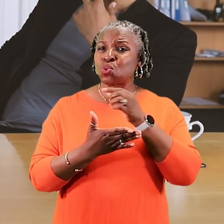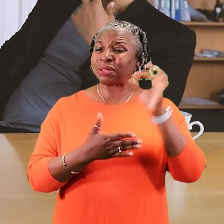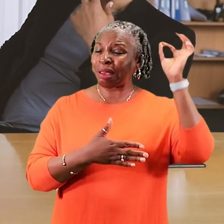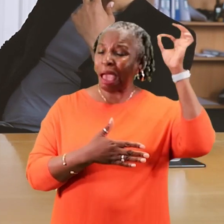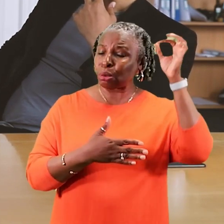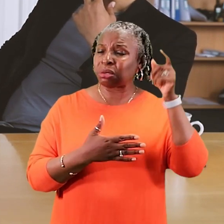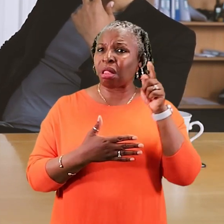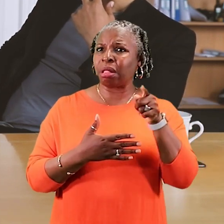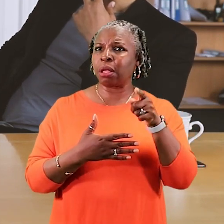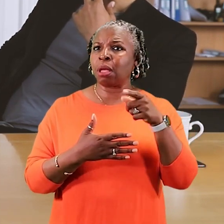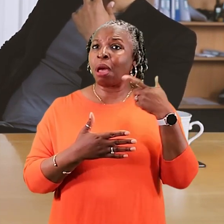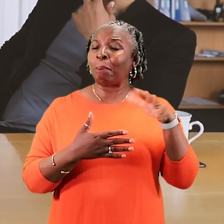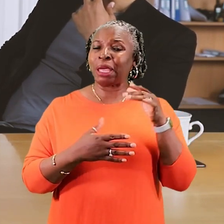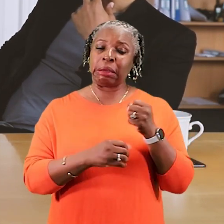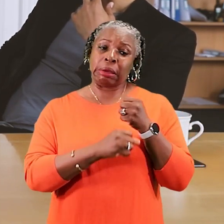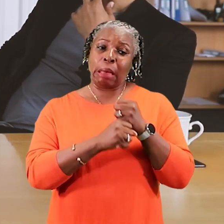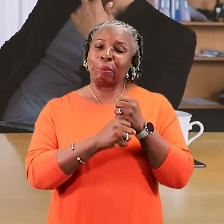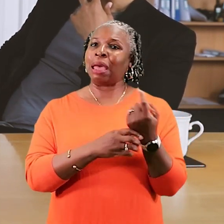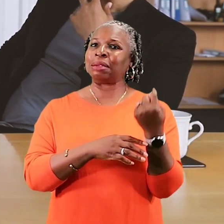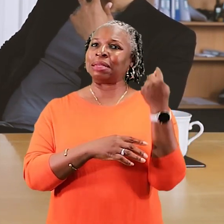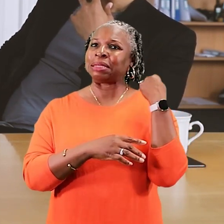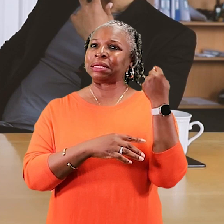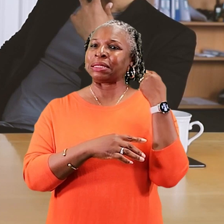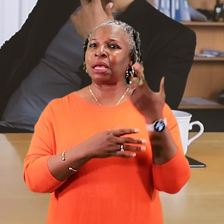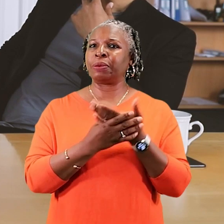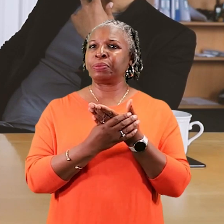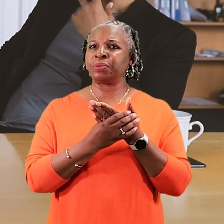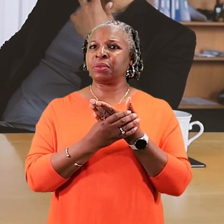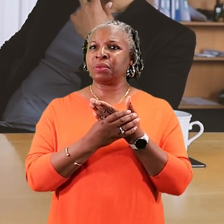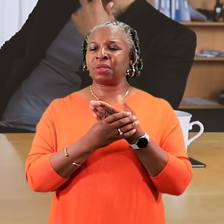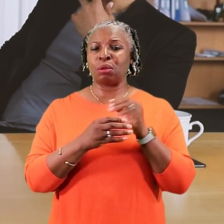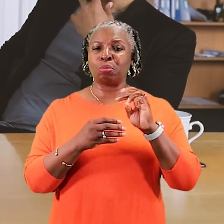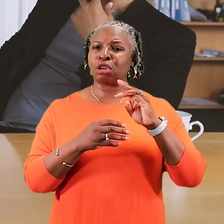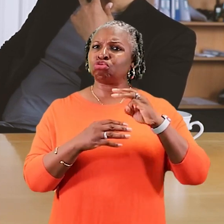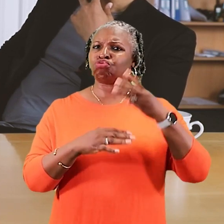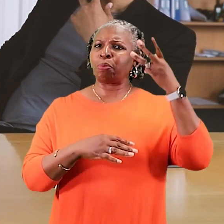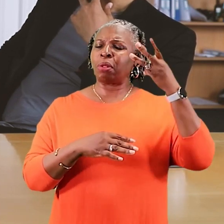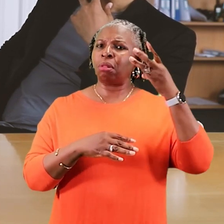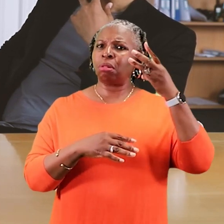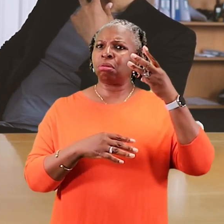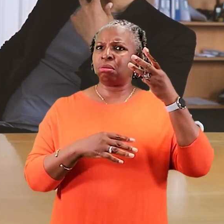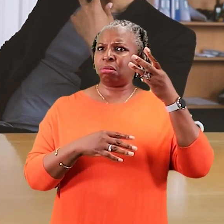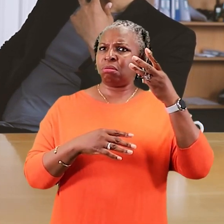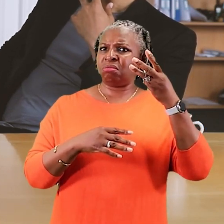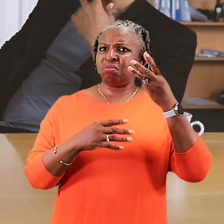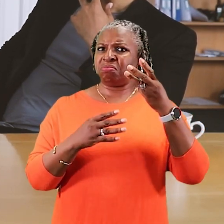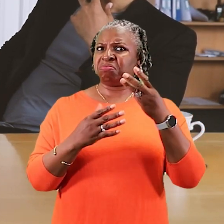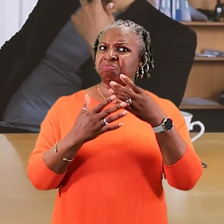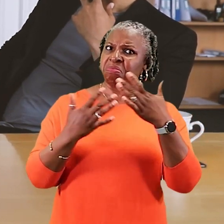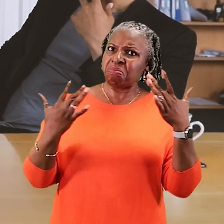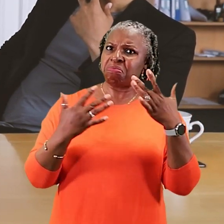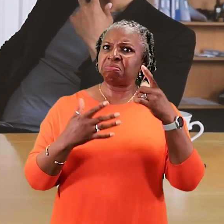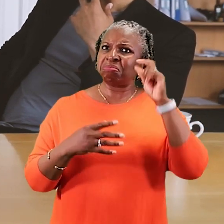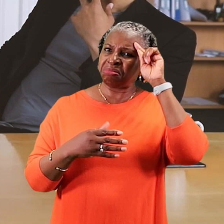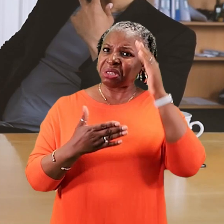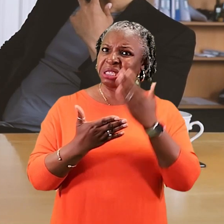So even from yesterday, I campaigned on a manifesto that said, you know, there will be a triple lock to our decision making,